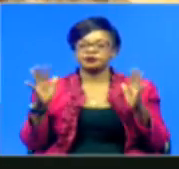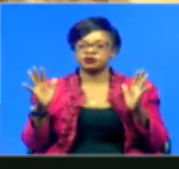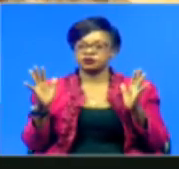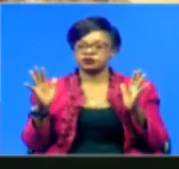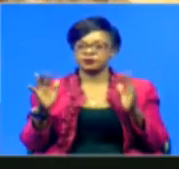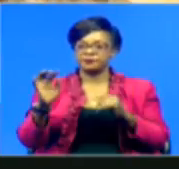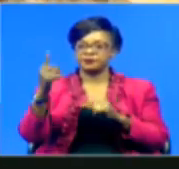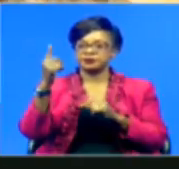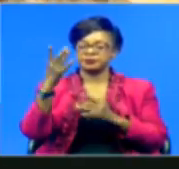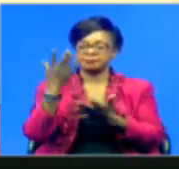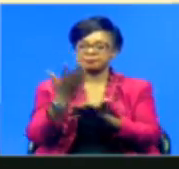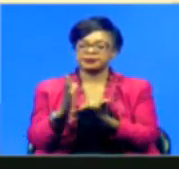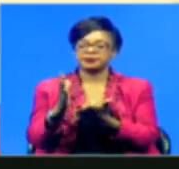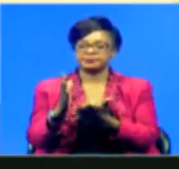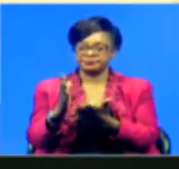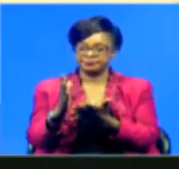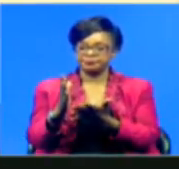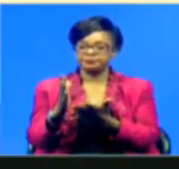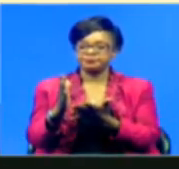first part, that is.